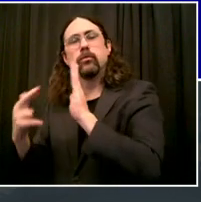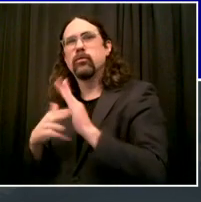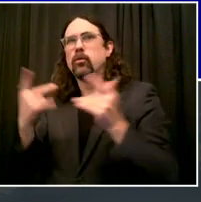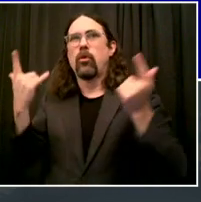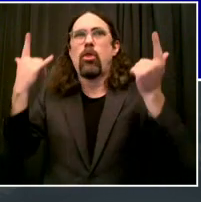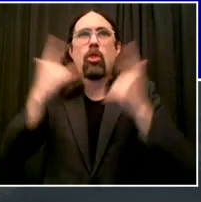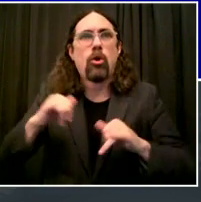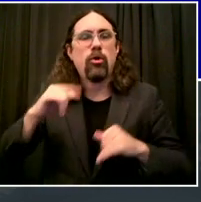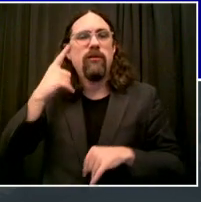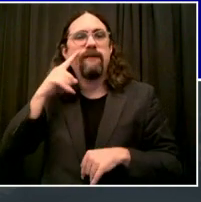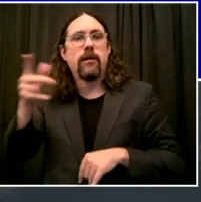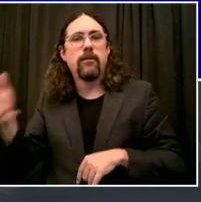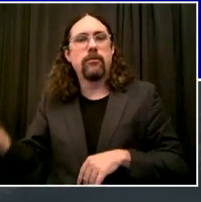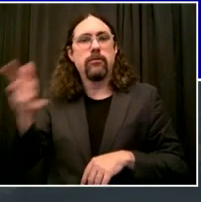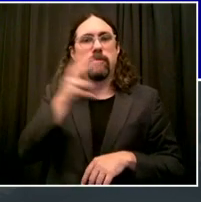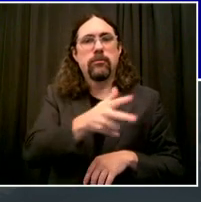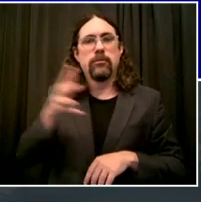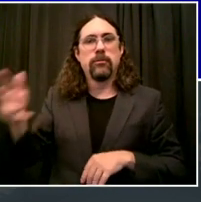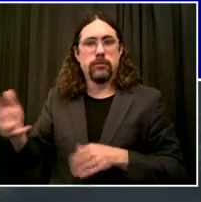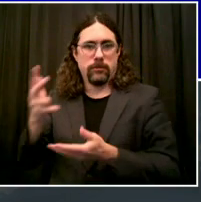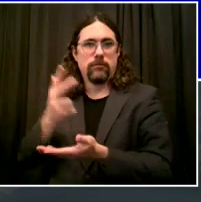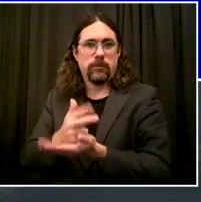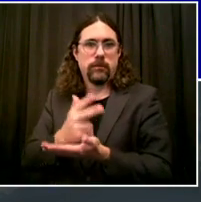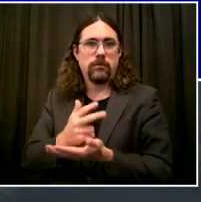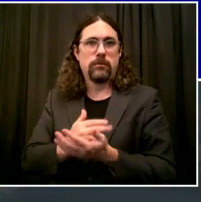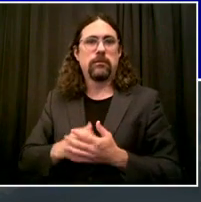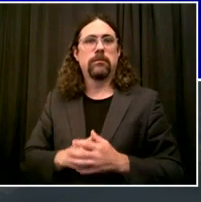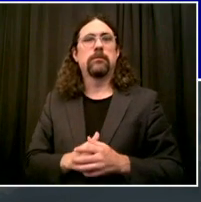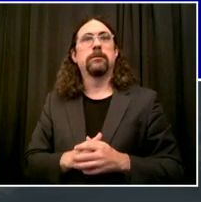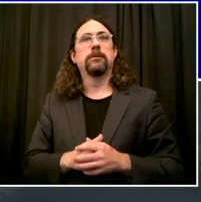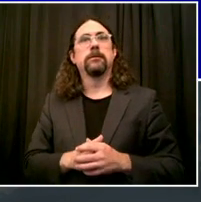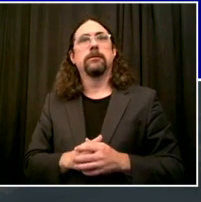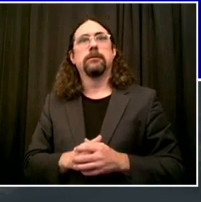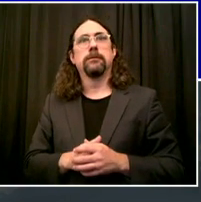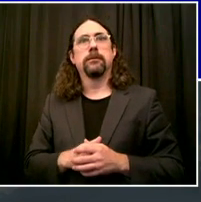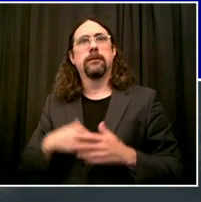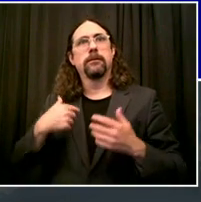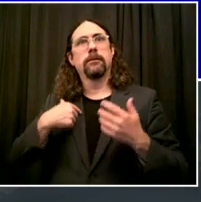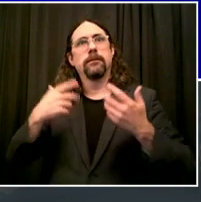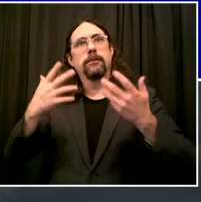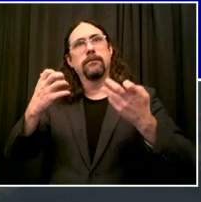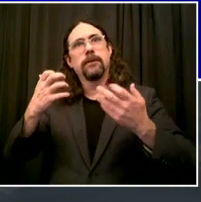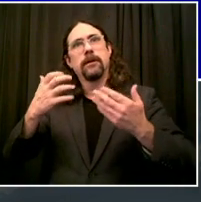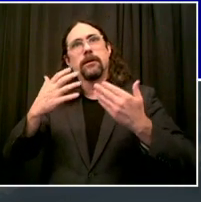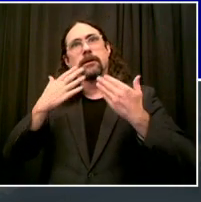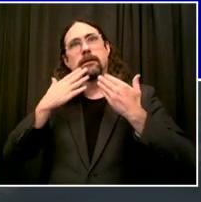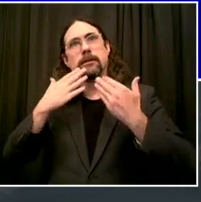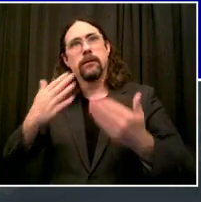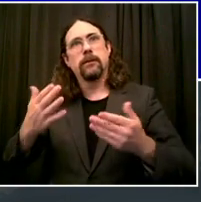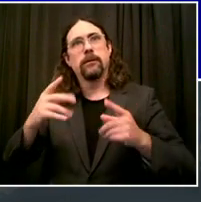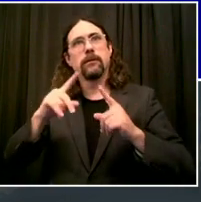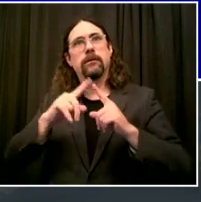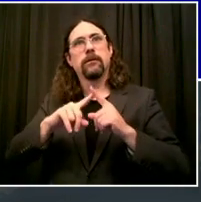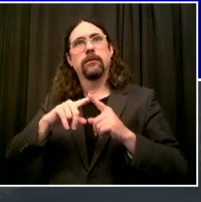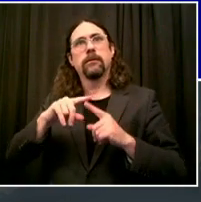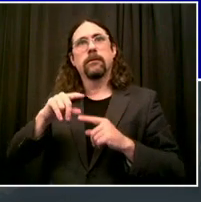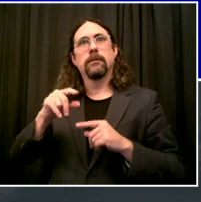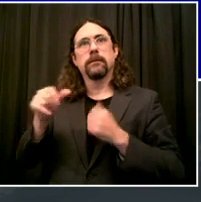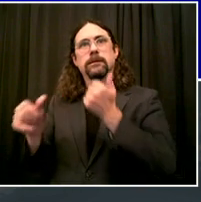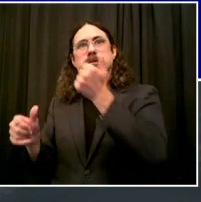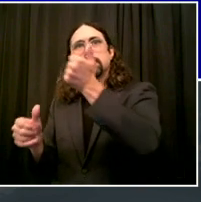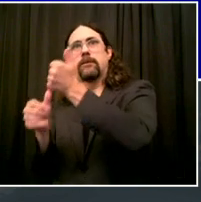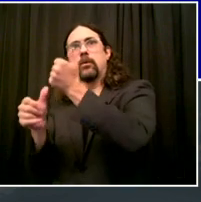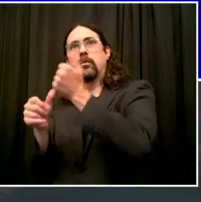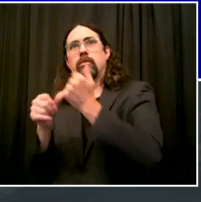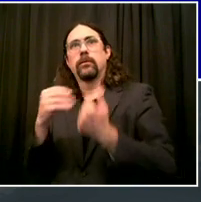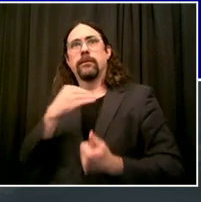to Deputy Mayor Laura Anglin, to, in her other hat, Sanitation Commissioner Catherine Garcia, their teams, Department of Transportation, Polly